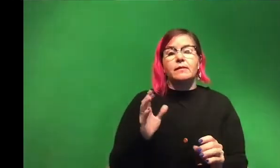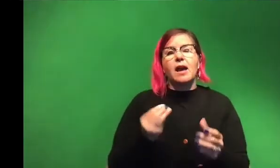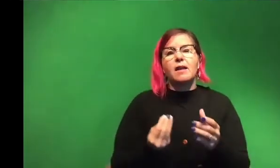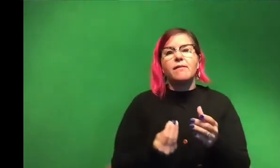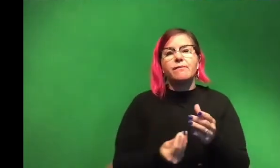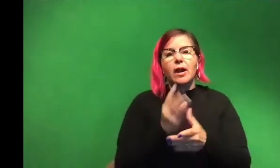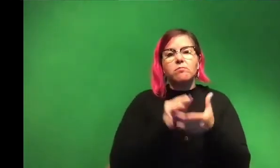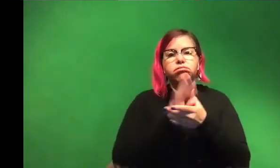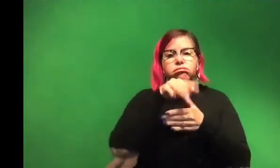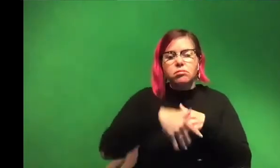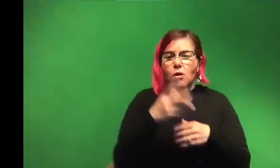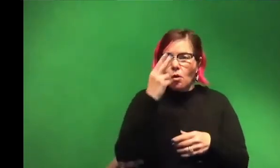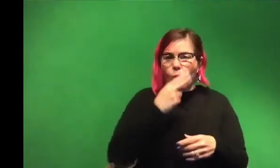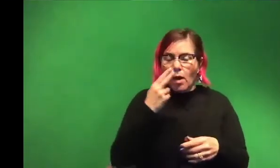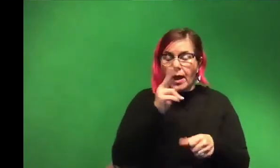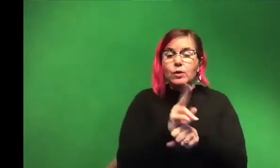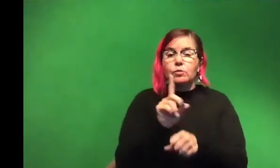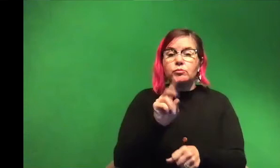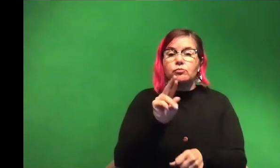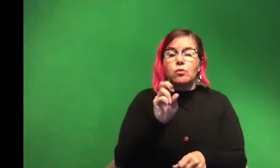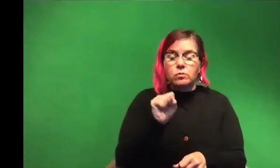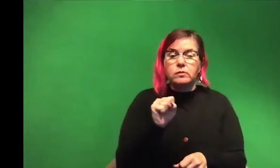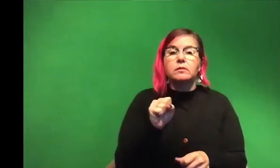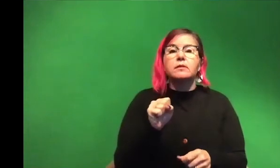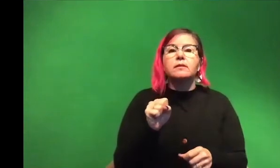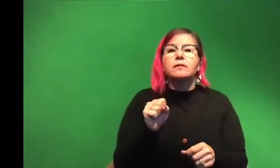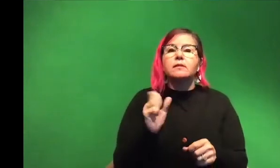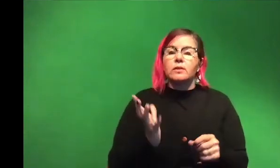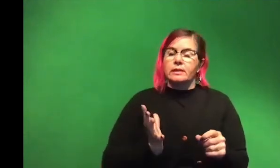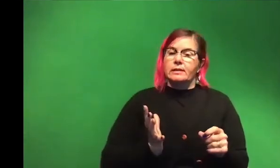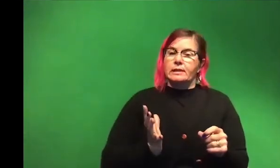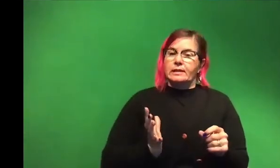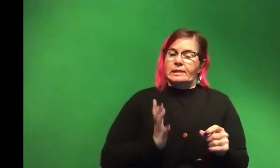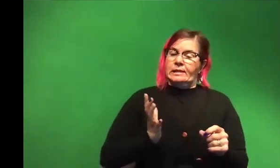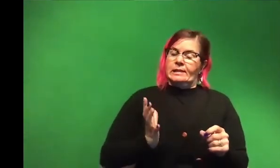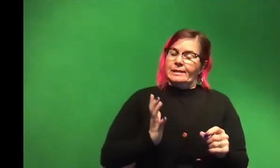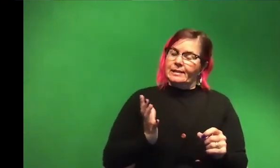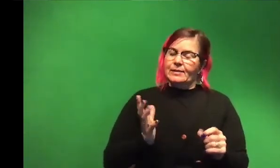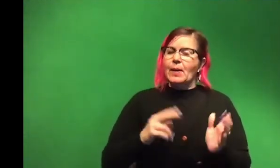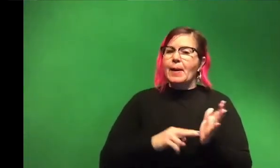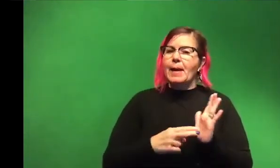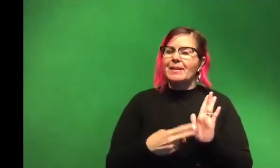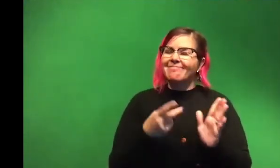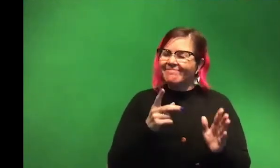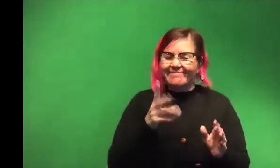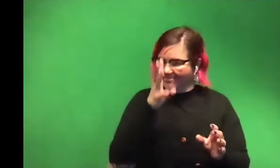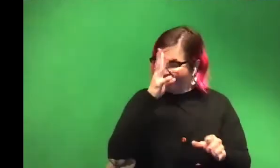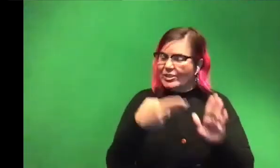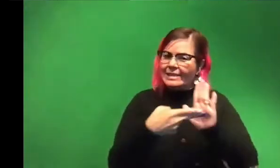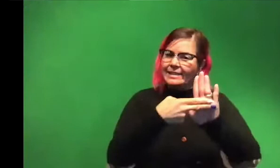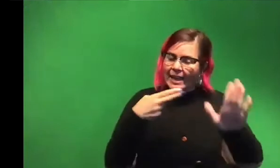we actually used drones, and we very elegantly, and by that I mean taped them to the